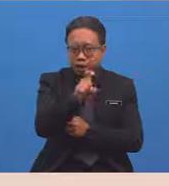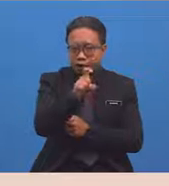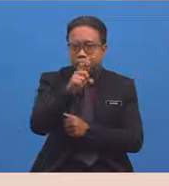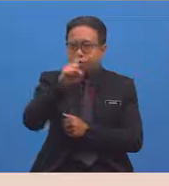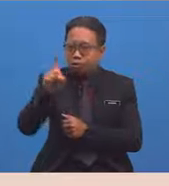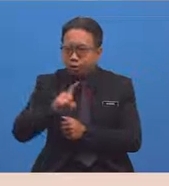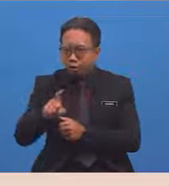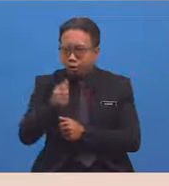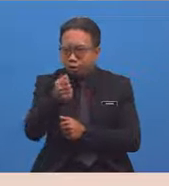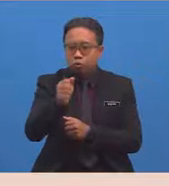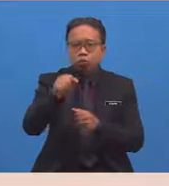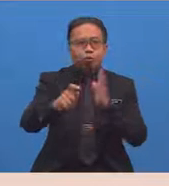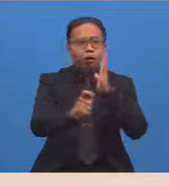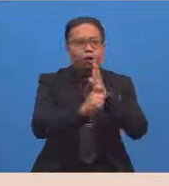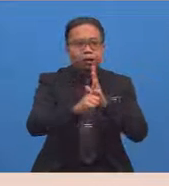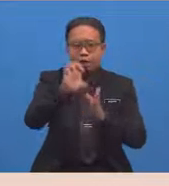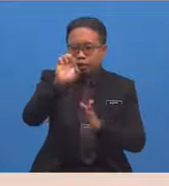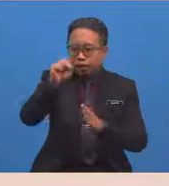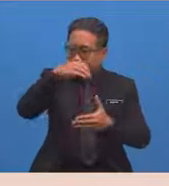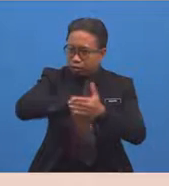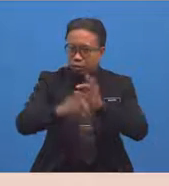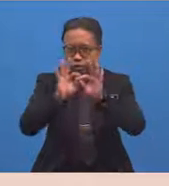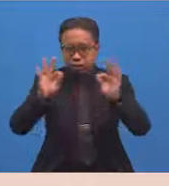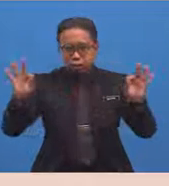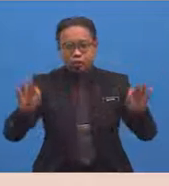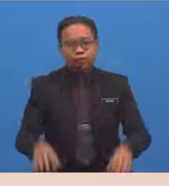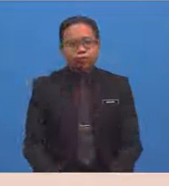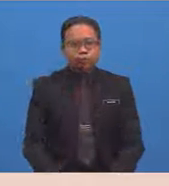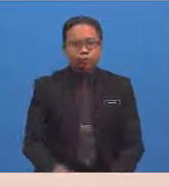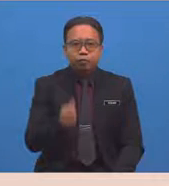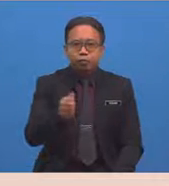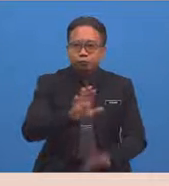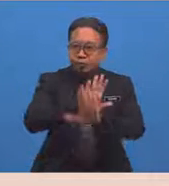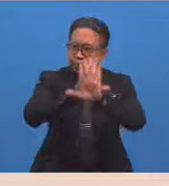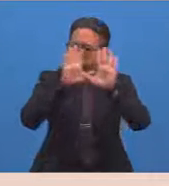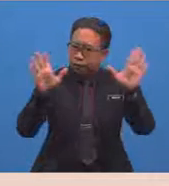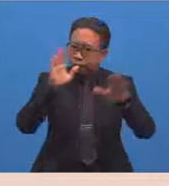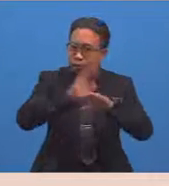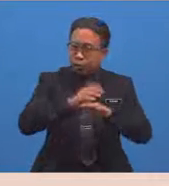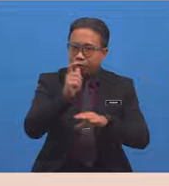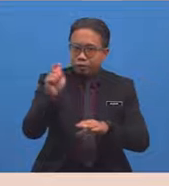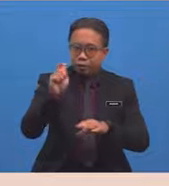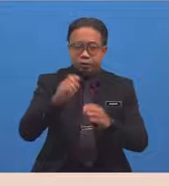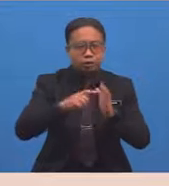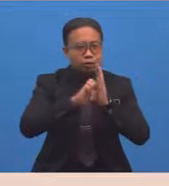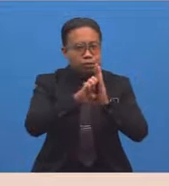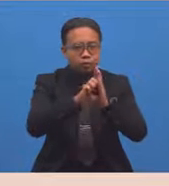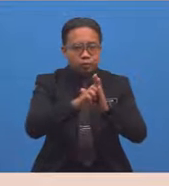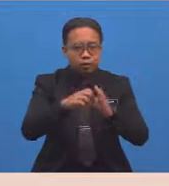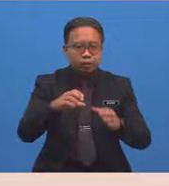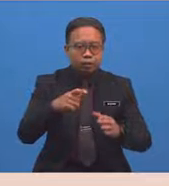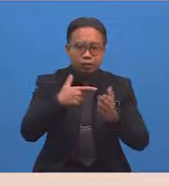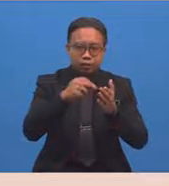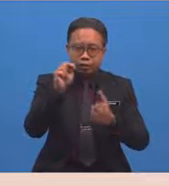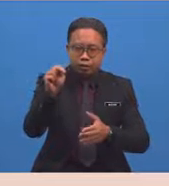a Z, you would add ES in the sentence. You would be more clear upon looking at these examples shown later.